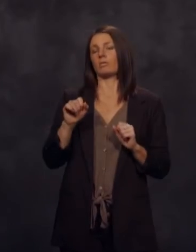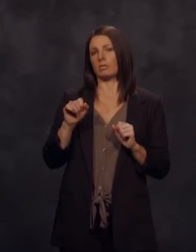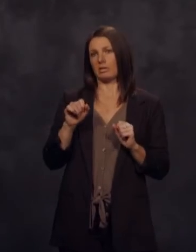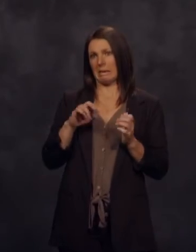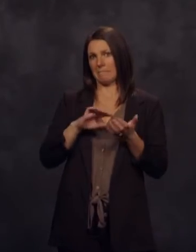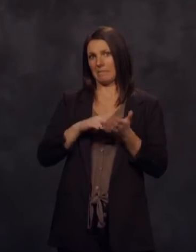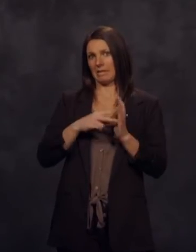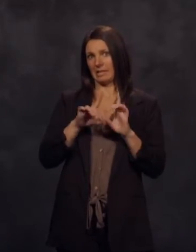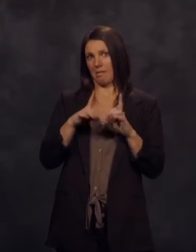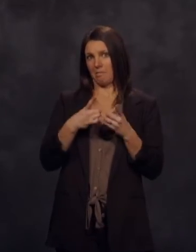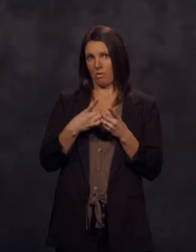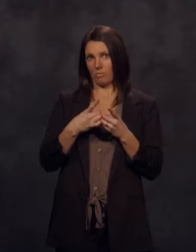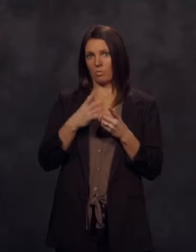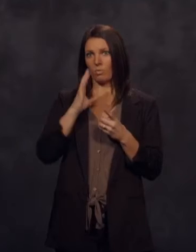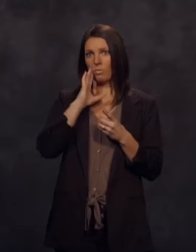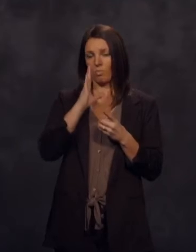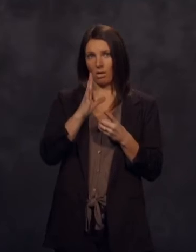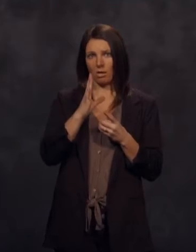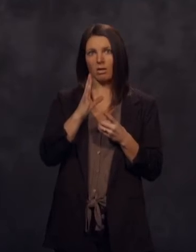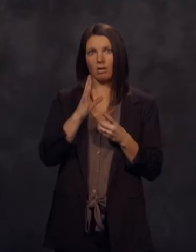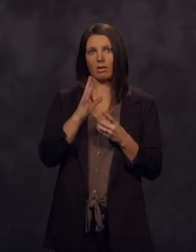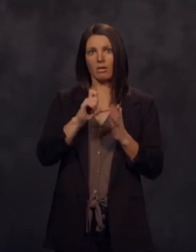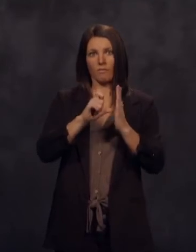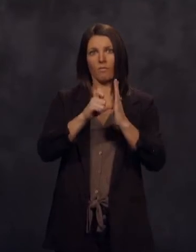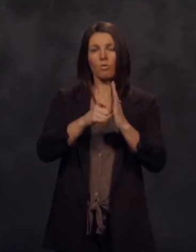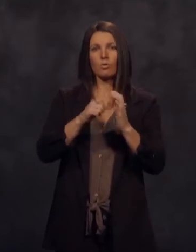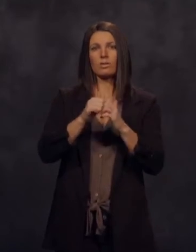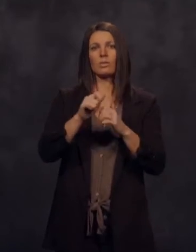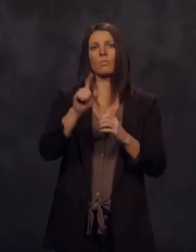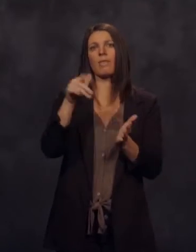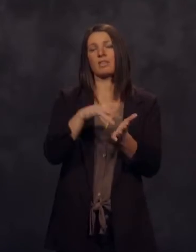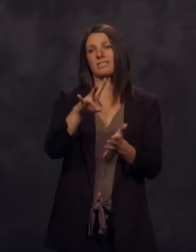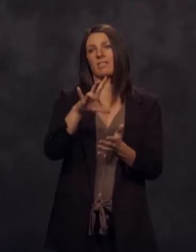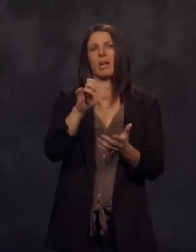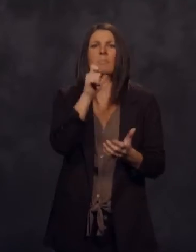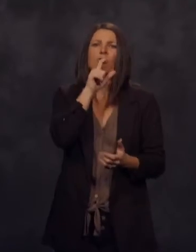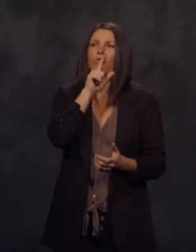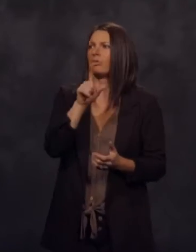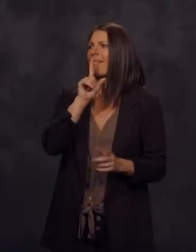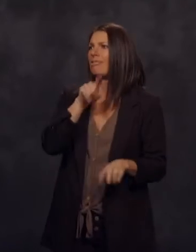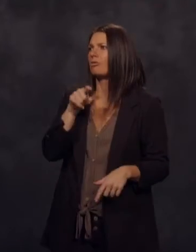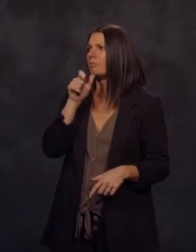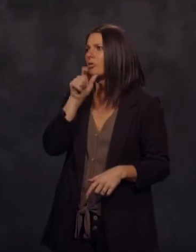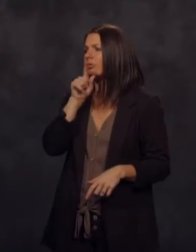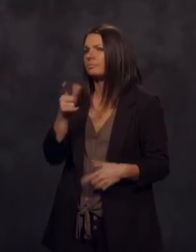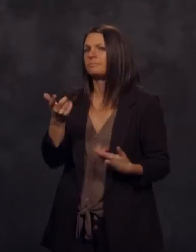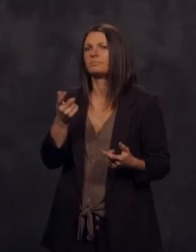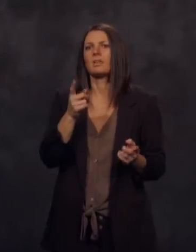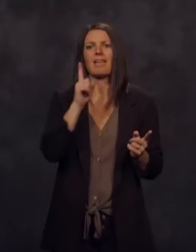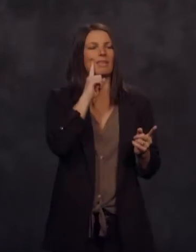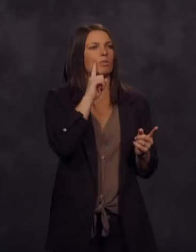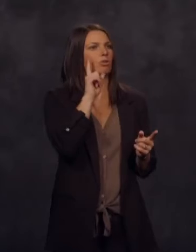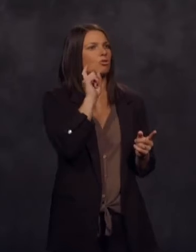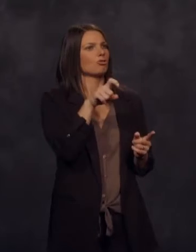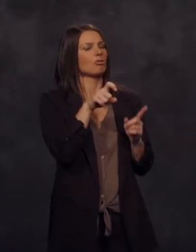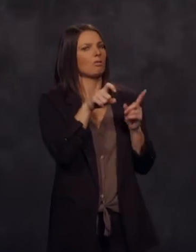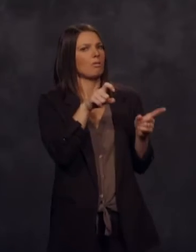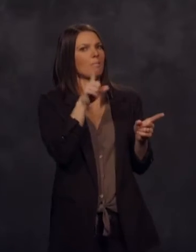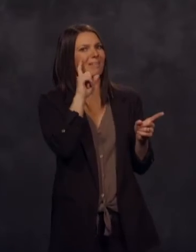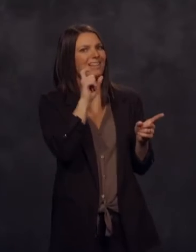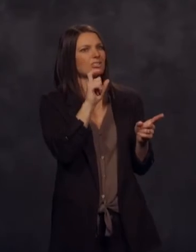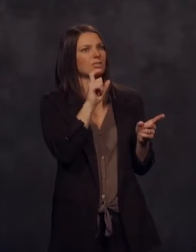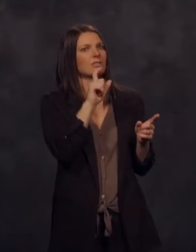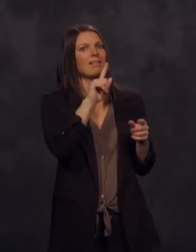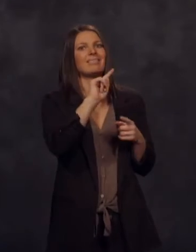department actually enforces it on all 1,700, I just don't have the answer I think they should because this is just a change